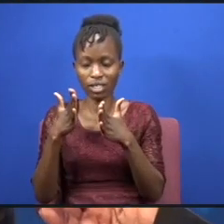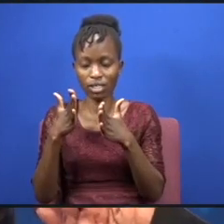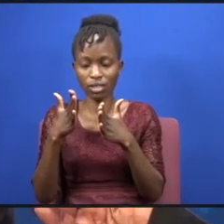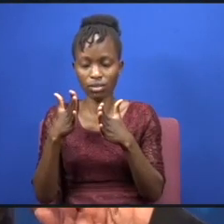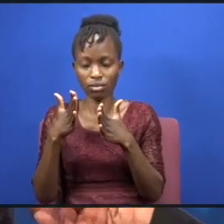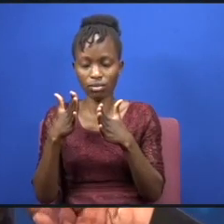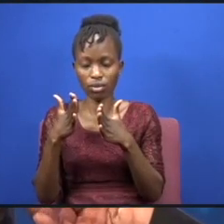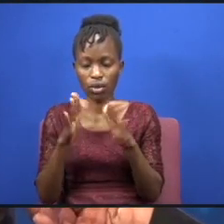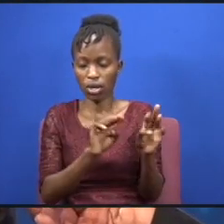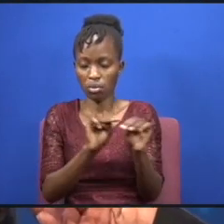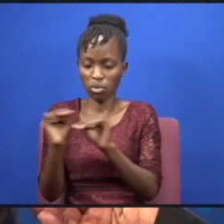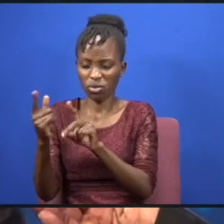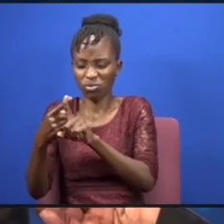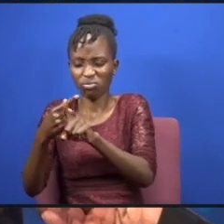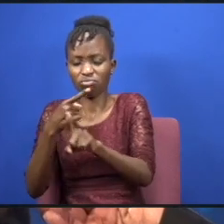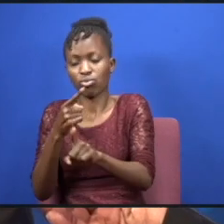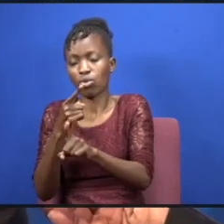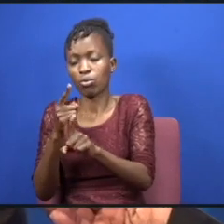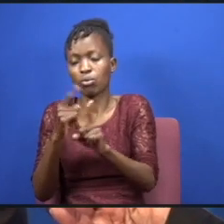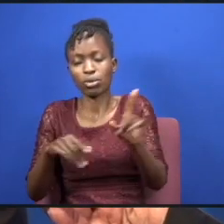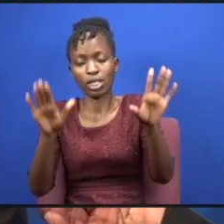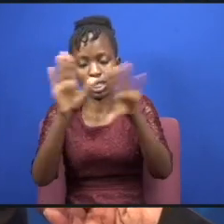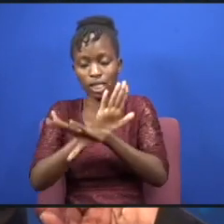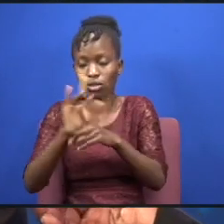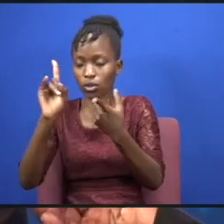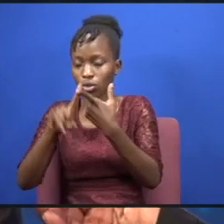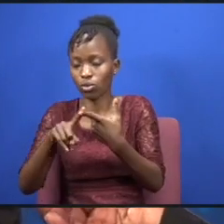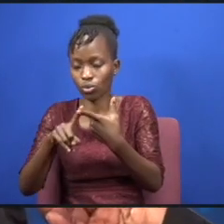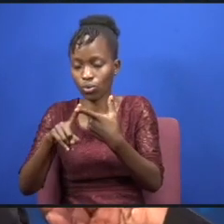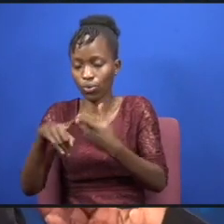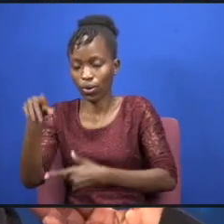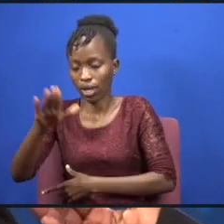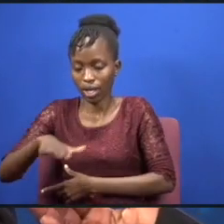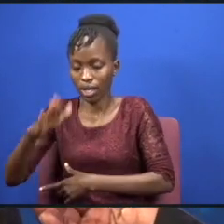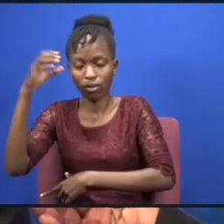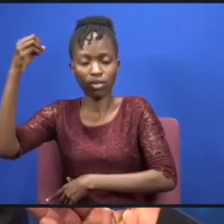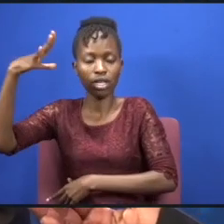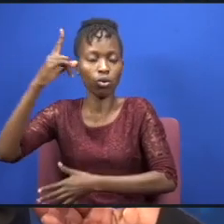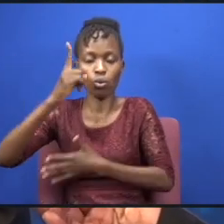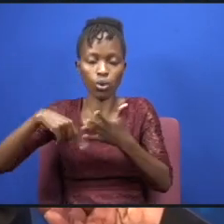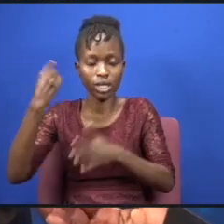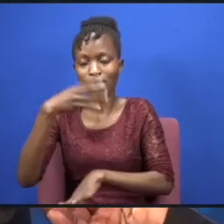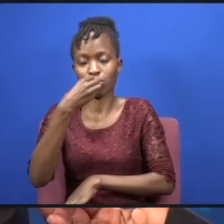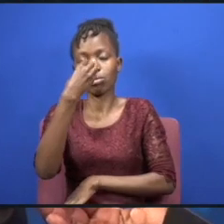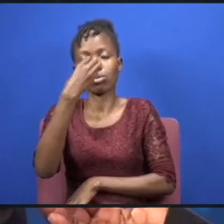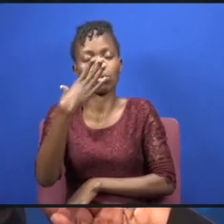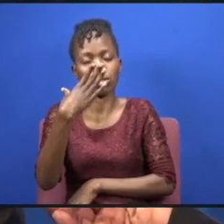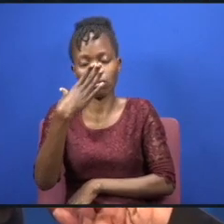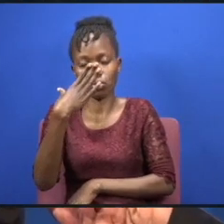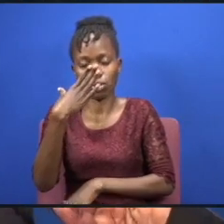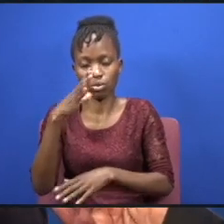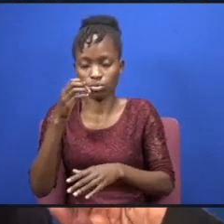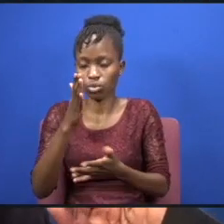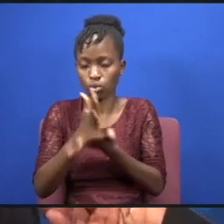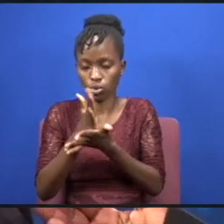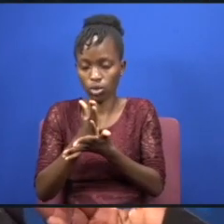of the dominion of darkness into the dominion of light. What a beautiful truth this is. And for that